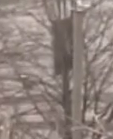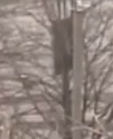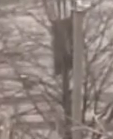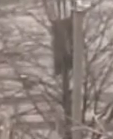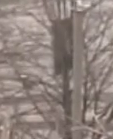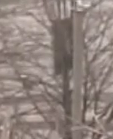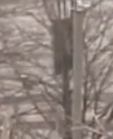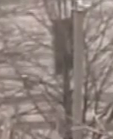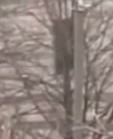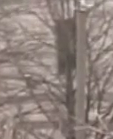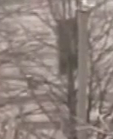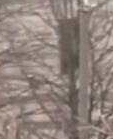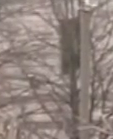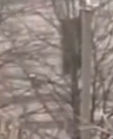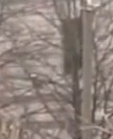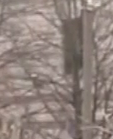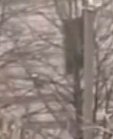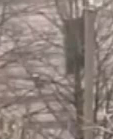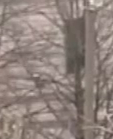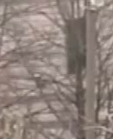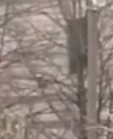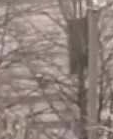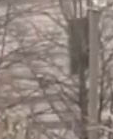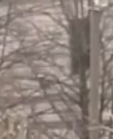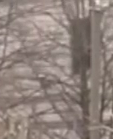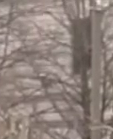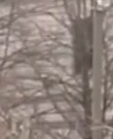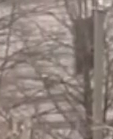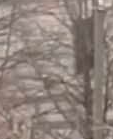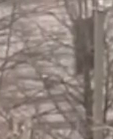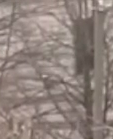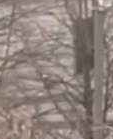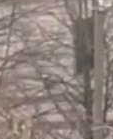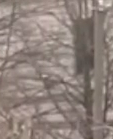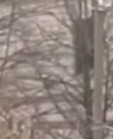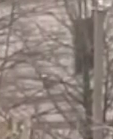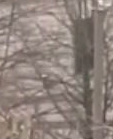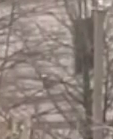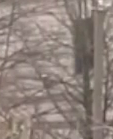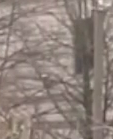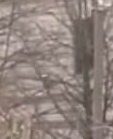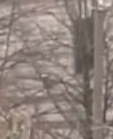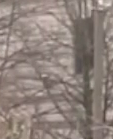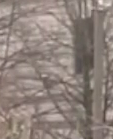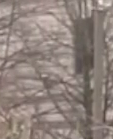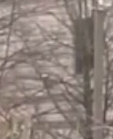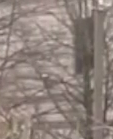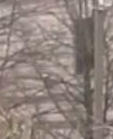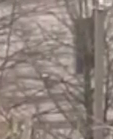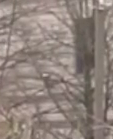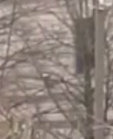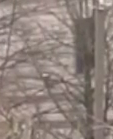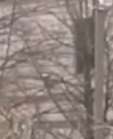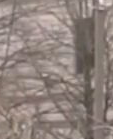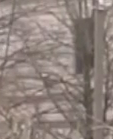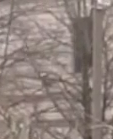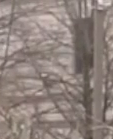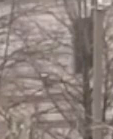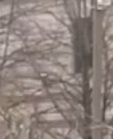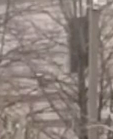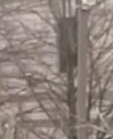focus on Governor Lamont when the cannons are going off. He's now staying here. He's not walking over to Minuteman Park. They've cleared that whole